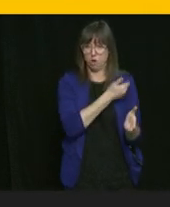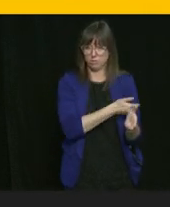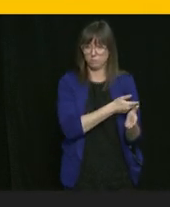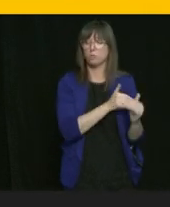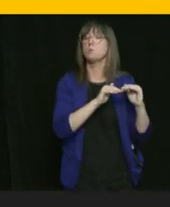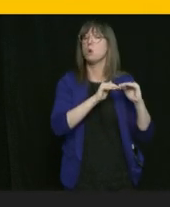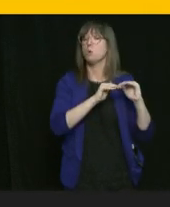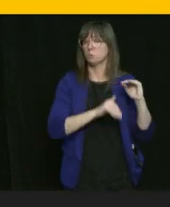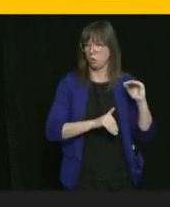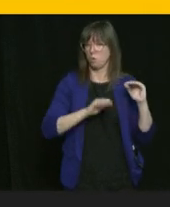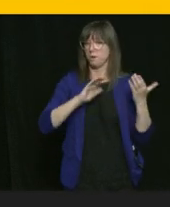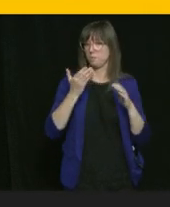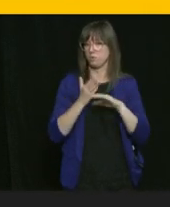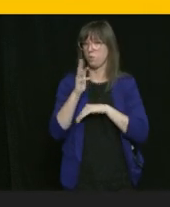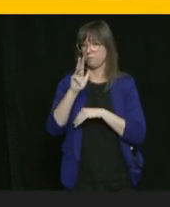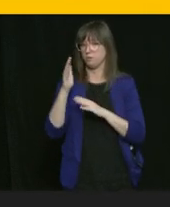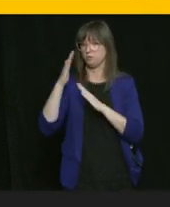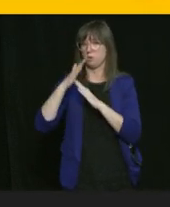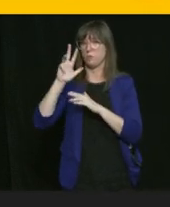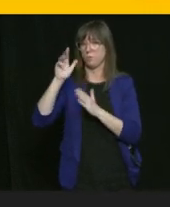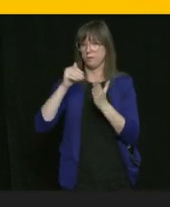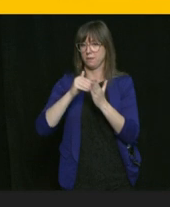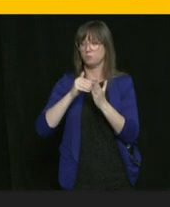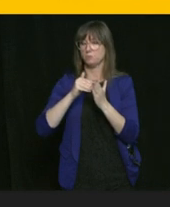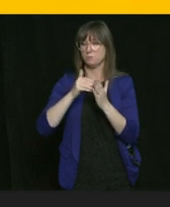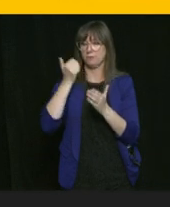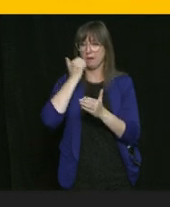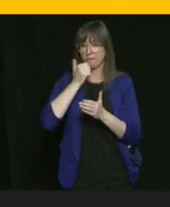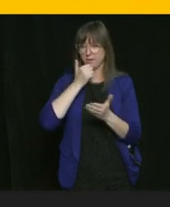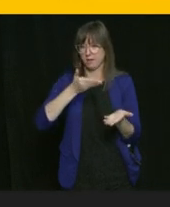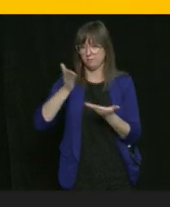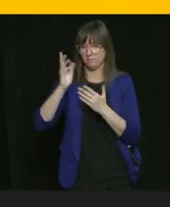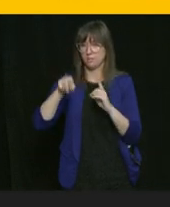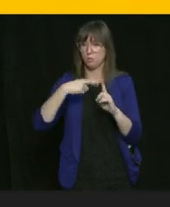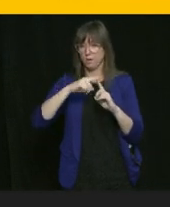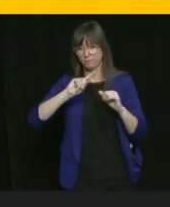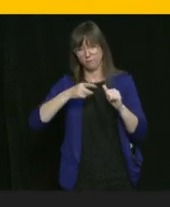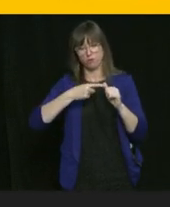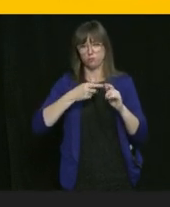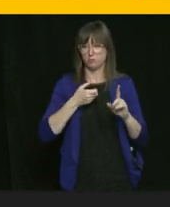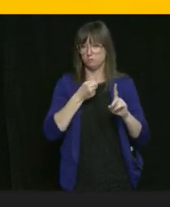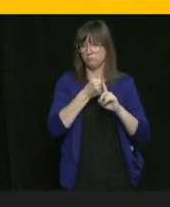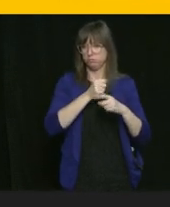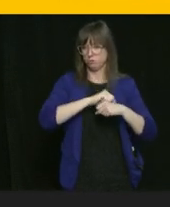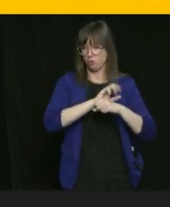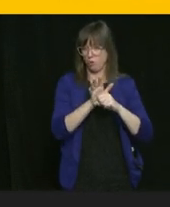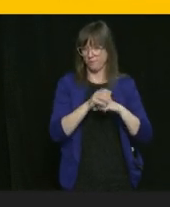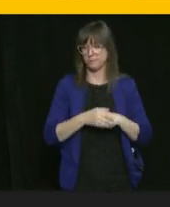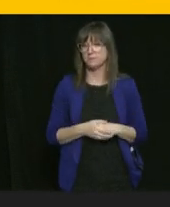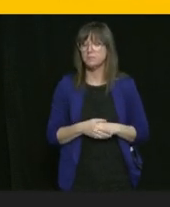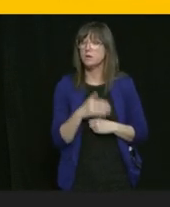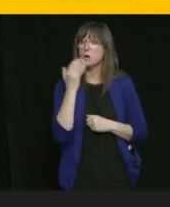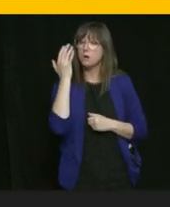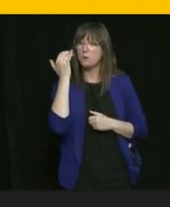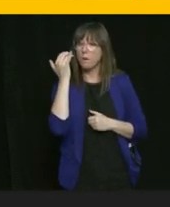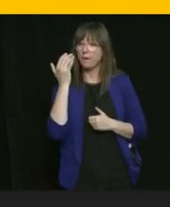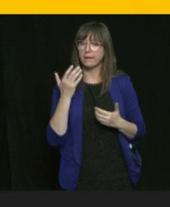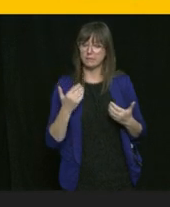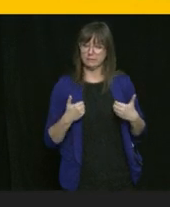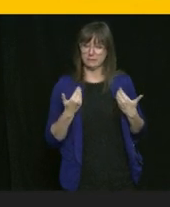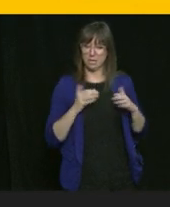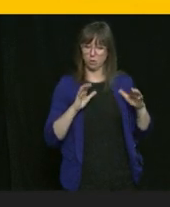peak of over 3,000 cases a day observed during the initial wave. This may be due in part to the younger age